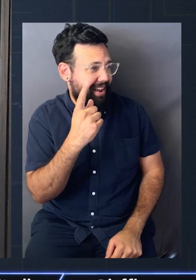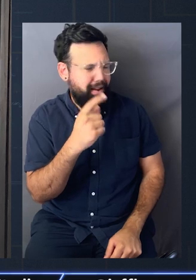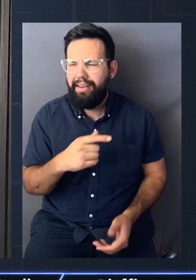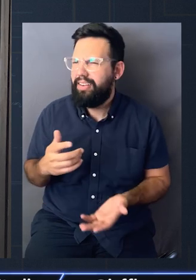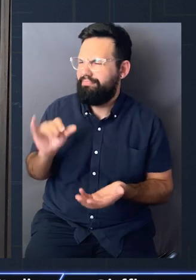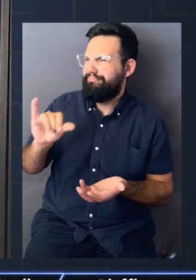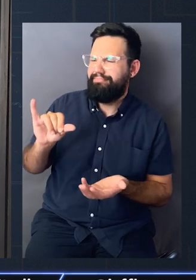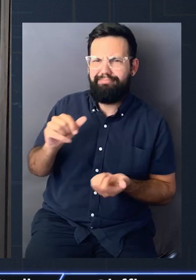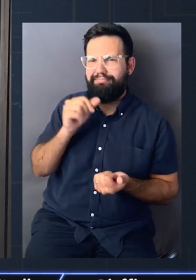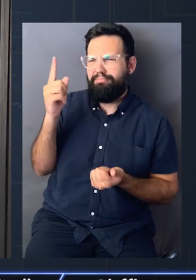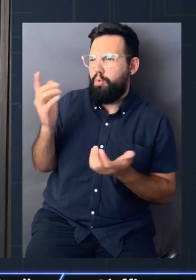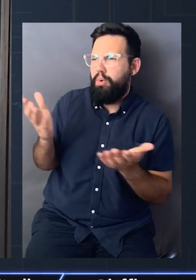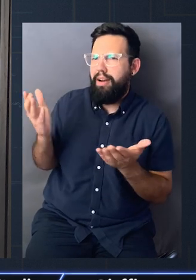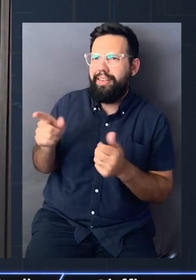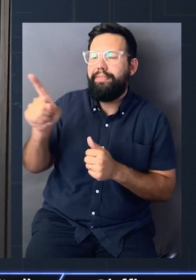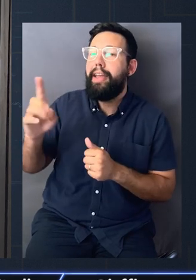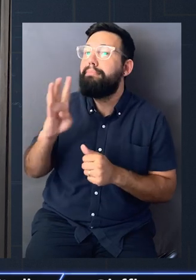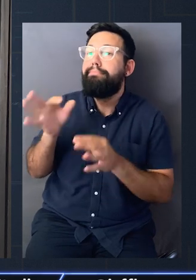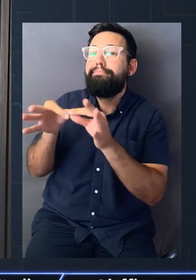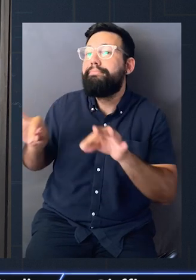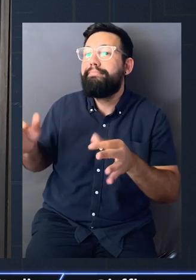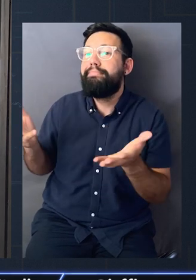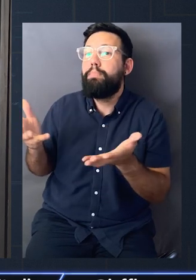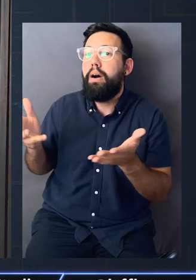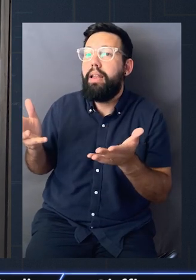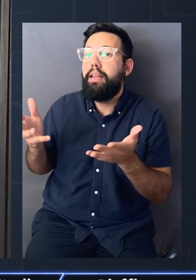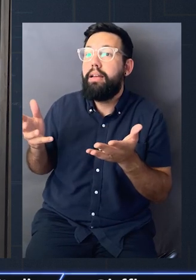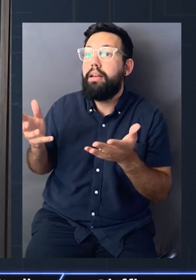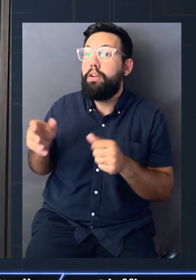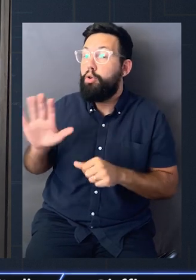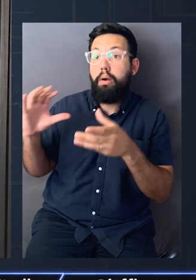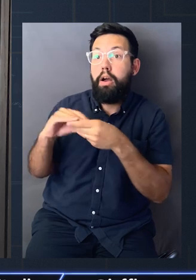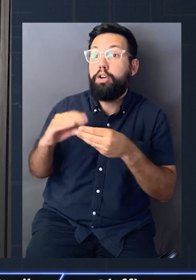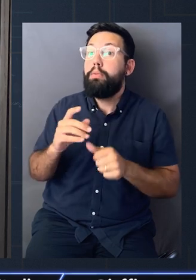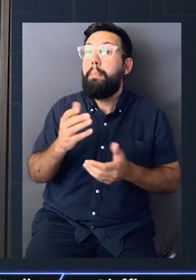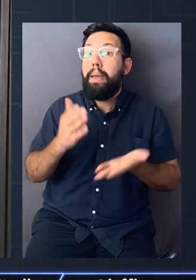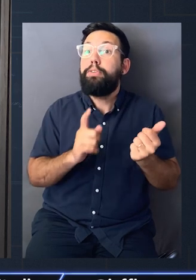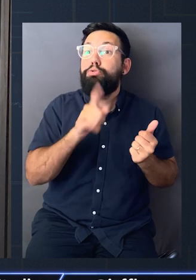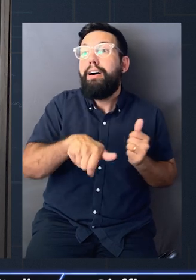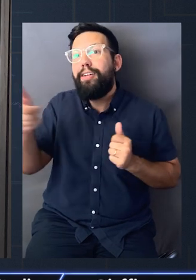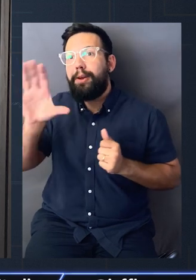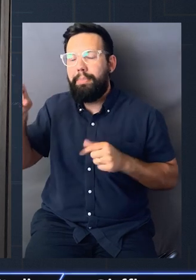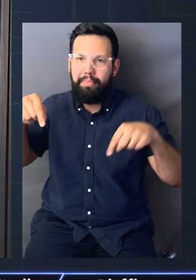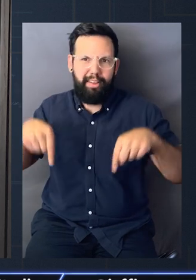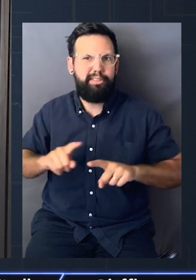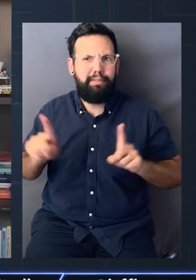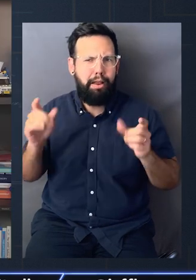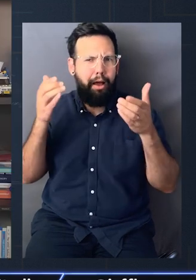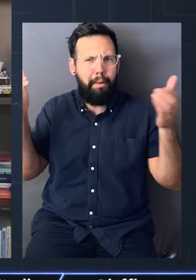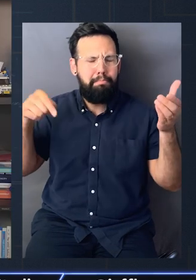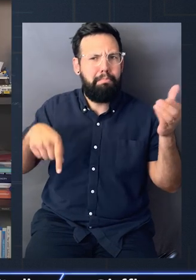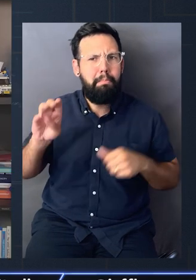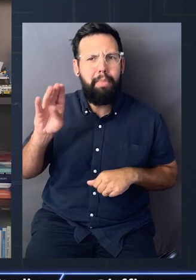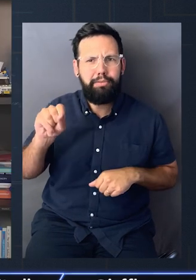me to this day. They said, well, that'd be true in a regular company, but we're Microsoft.